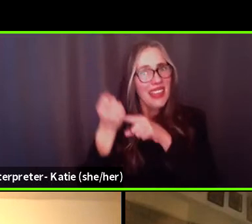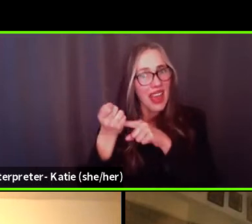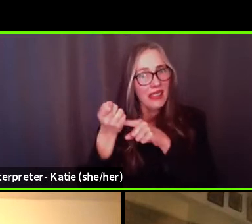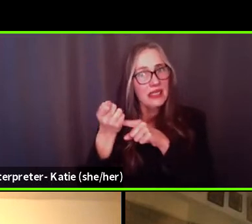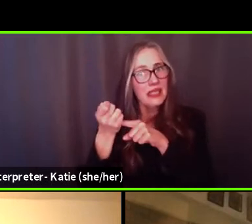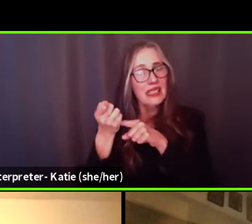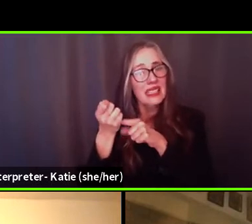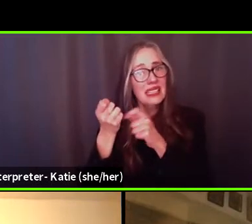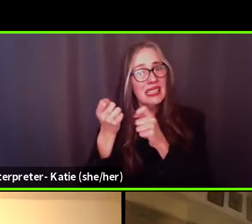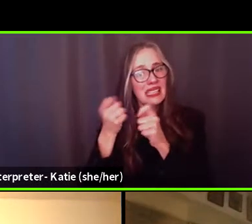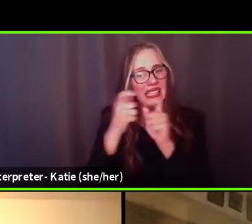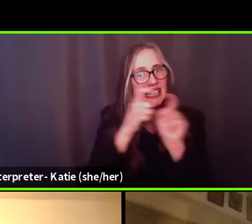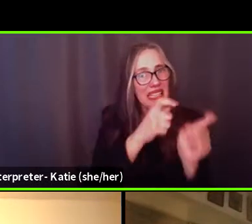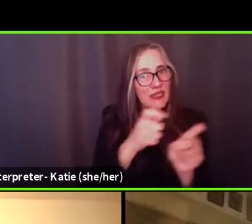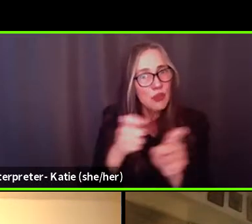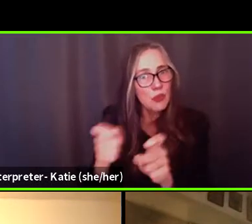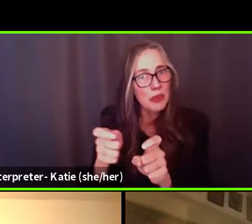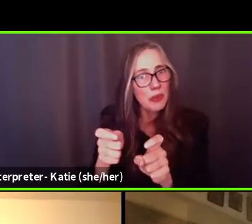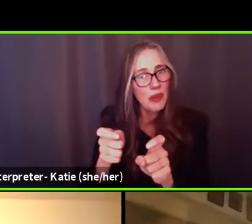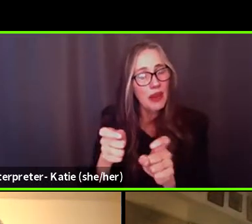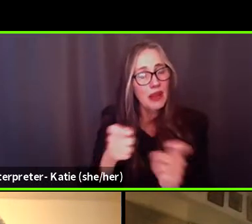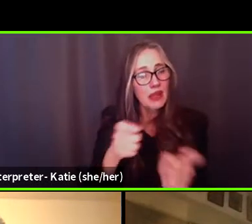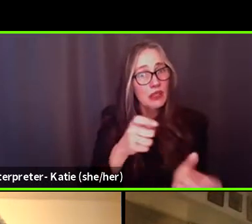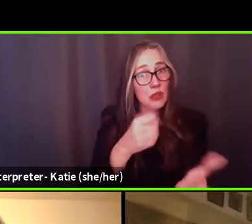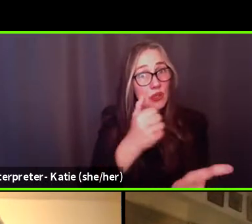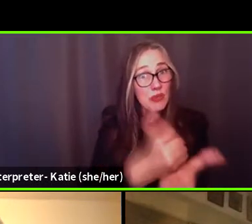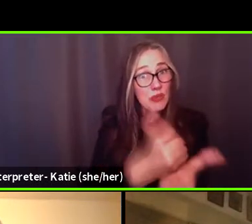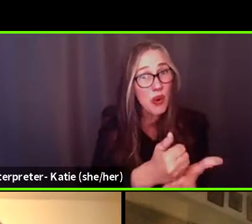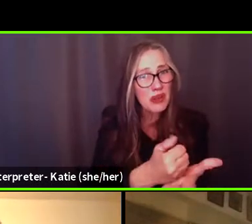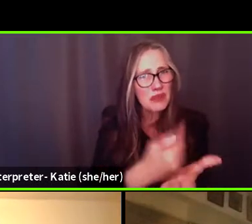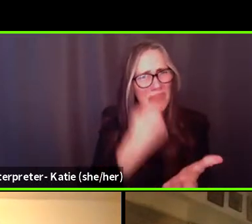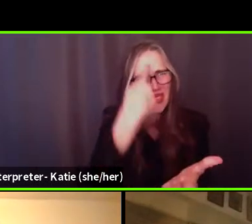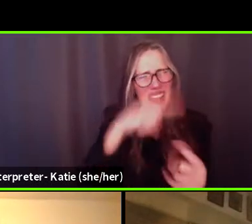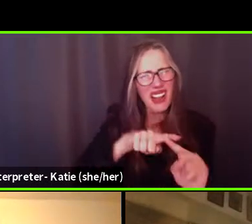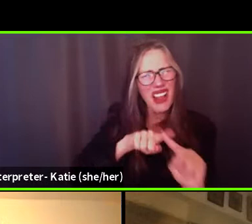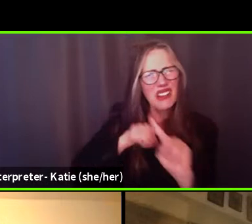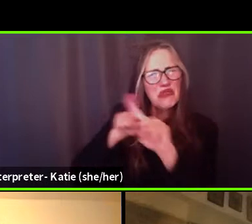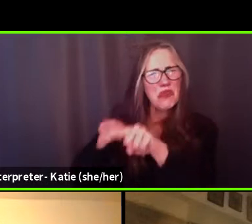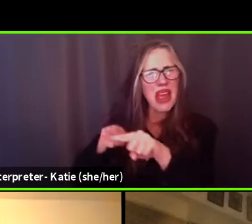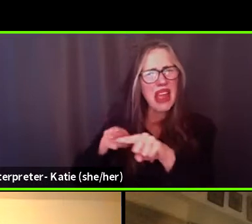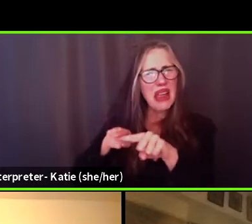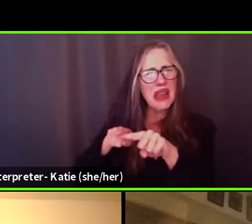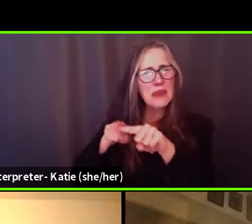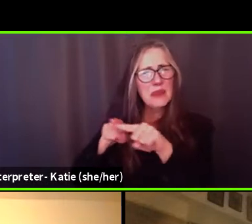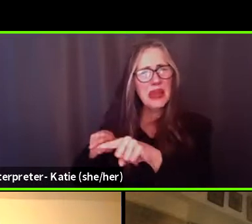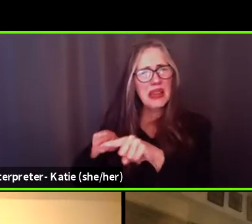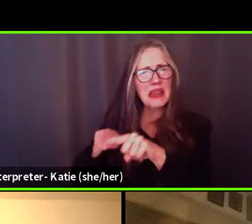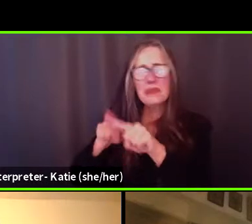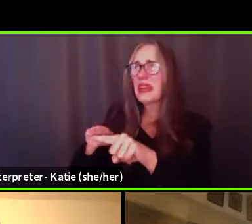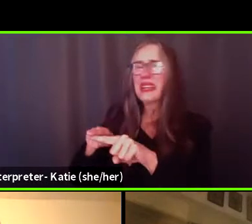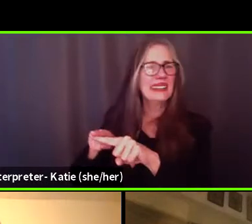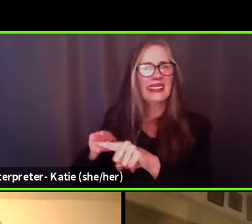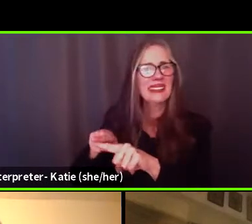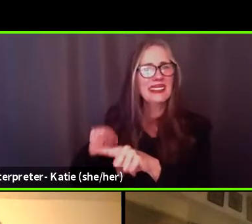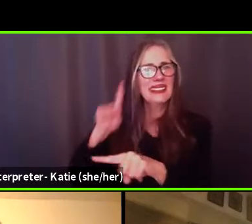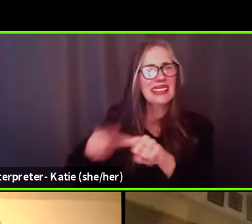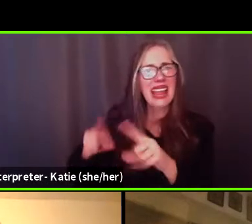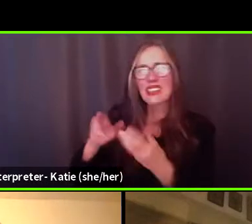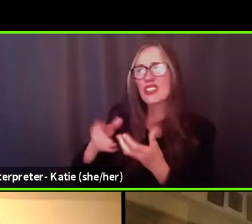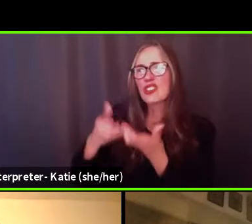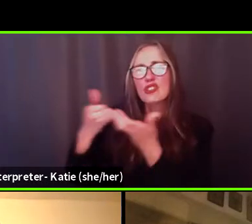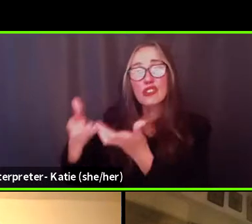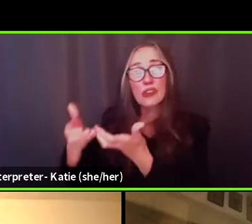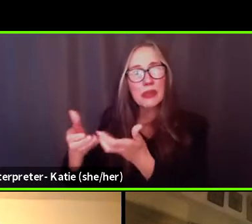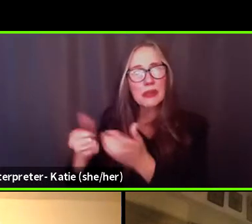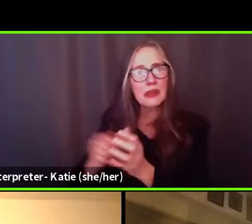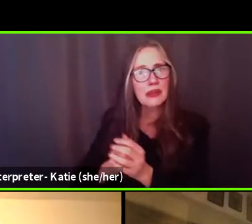disposability and normalize disposability that we have to do the deeper work to be able to counter these trends because in the absence of the historical